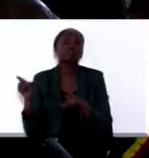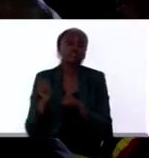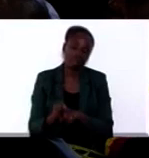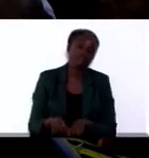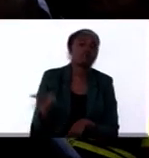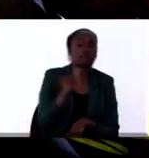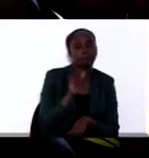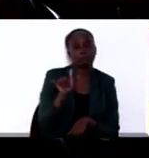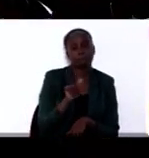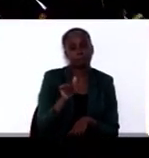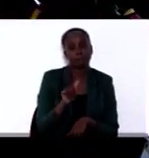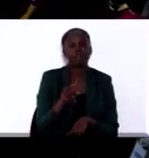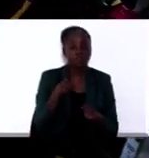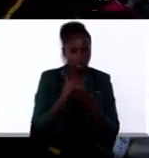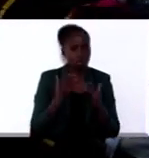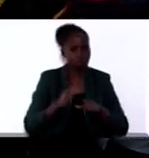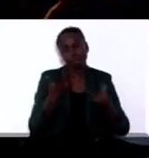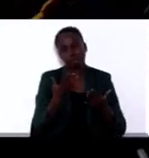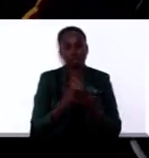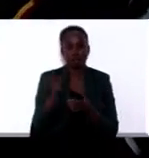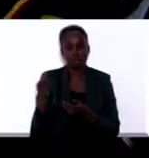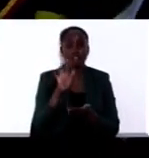can get to the 15 days